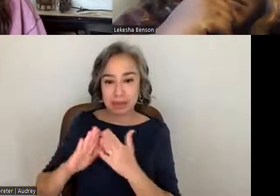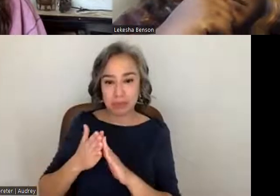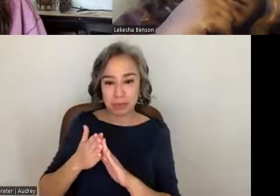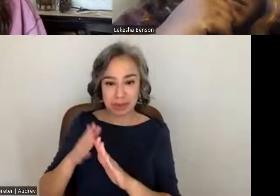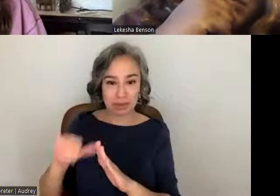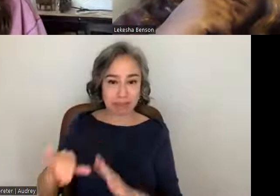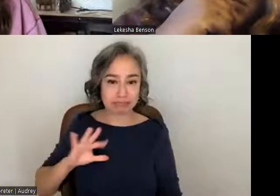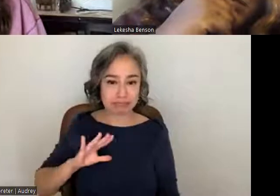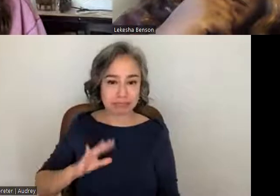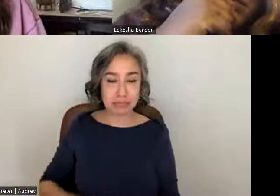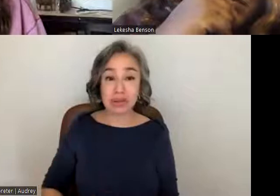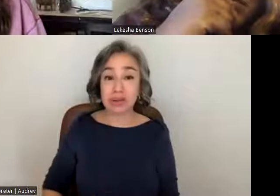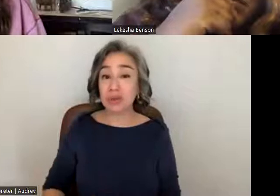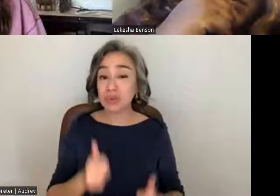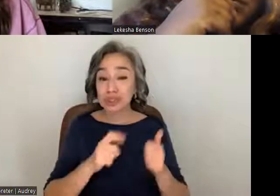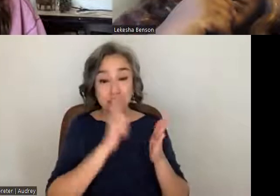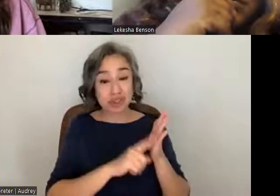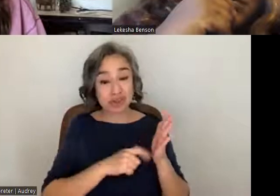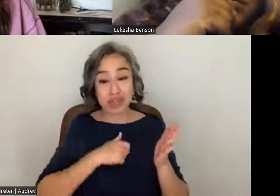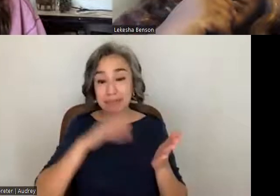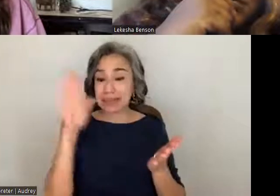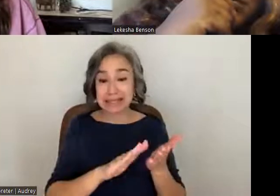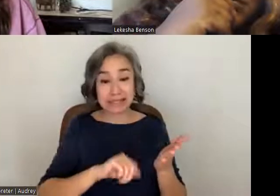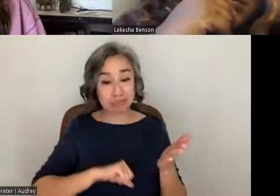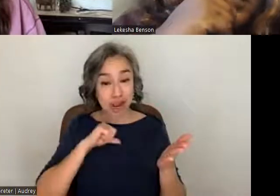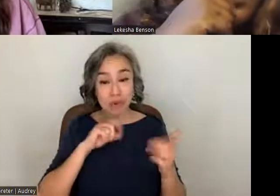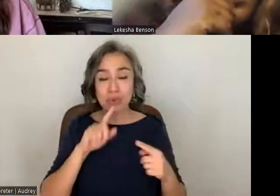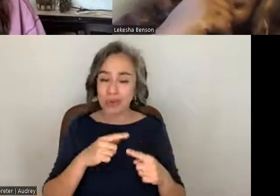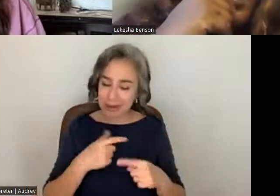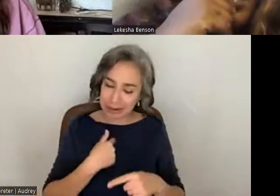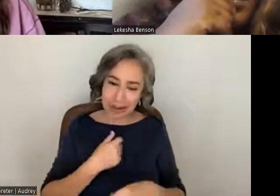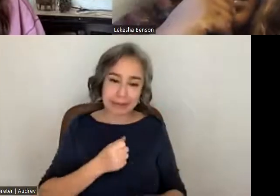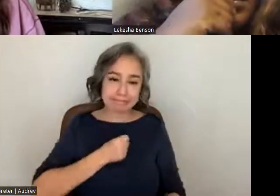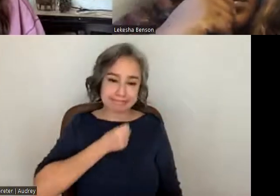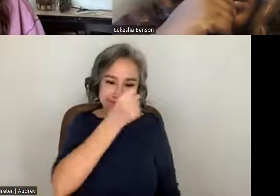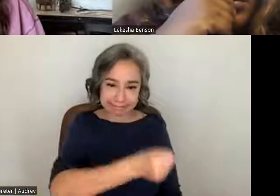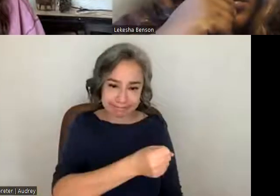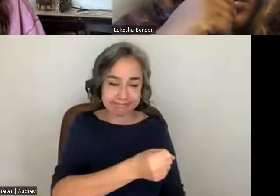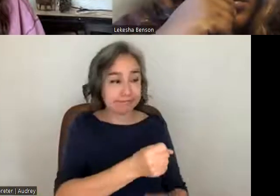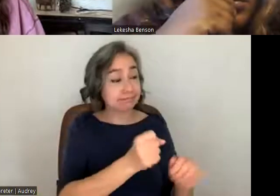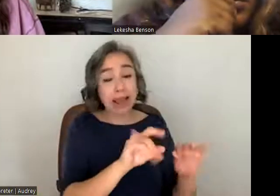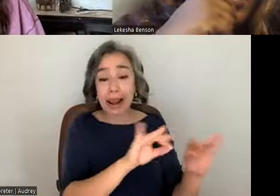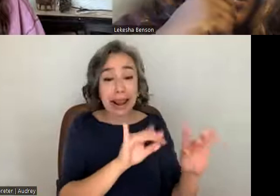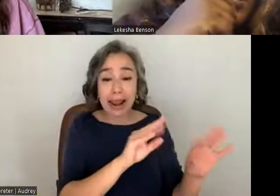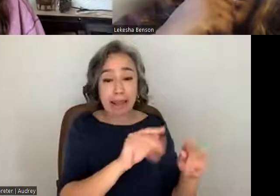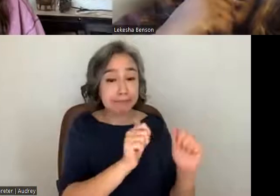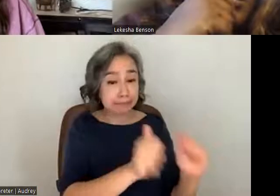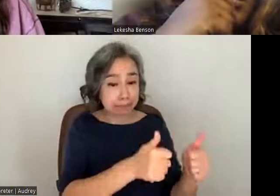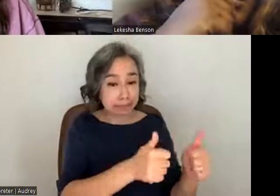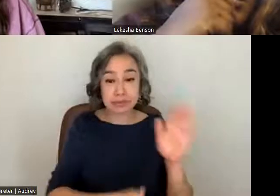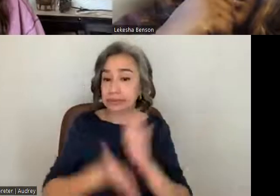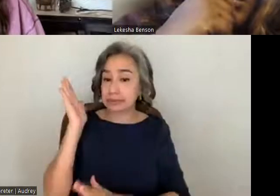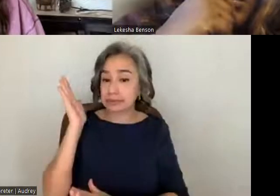the research that I'm the least proud of is stuff where I airdropped into a community, was there briefly, did a quick thing, and then left without ever